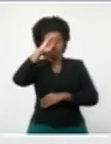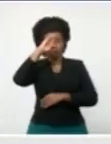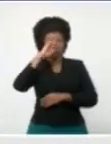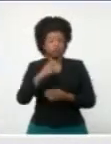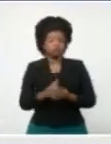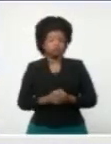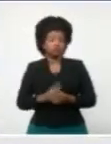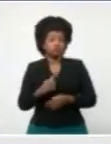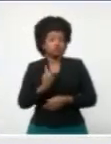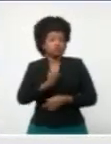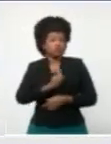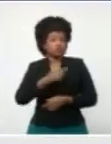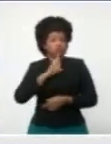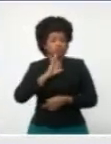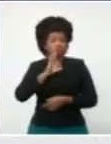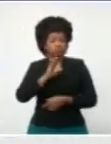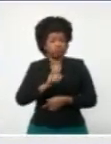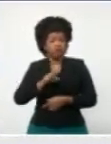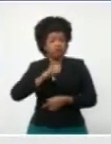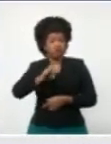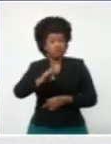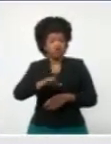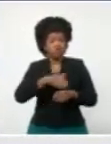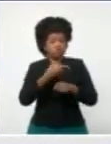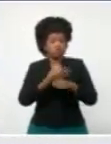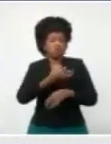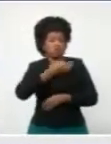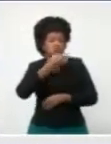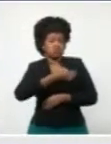number had already surpassed